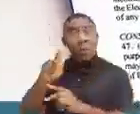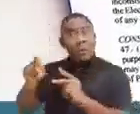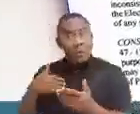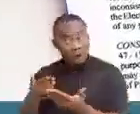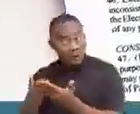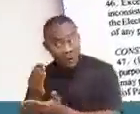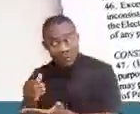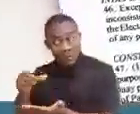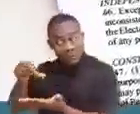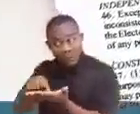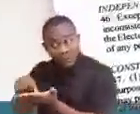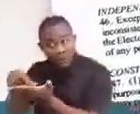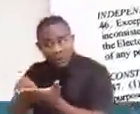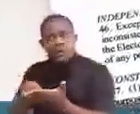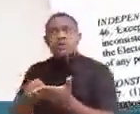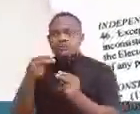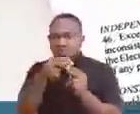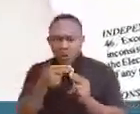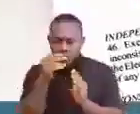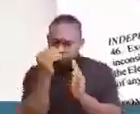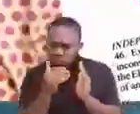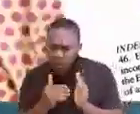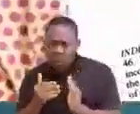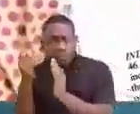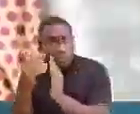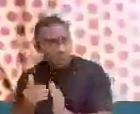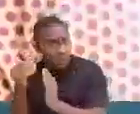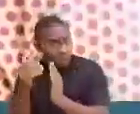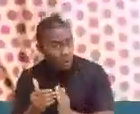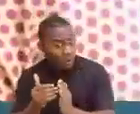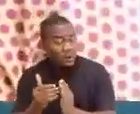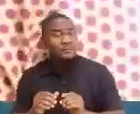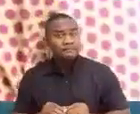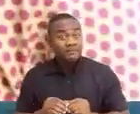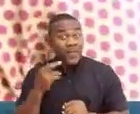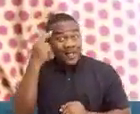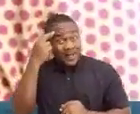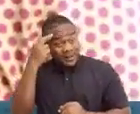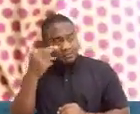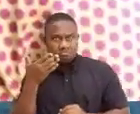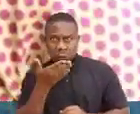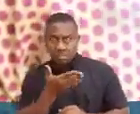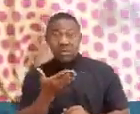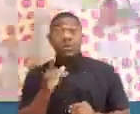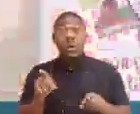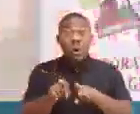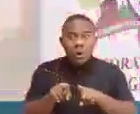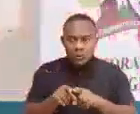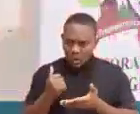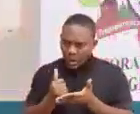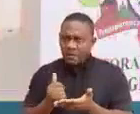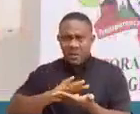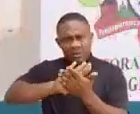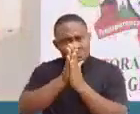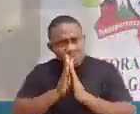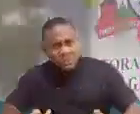to compile the register of voters and revise it at such periods as may be determined by law. It is in the discharge of this responsibility and